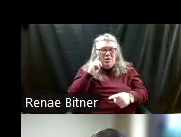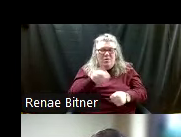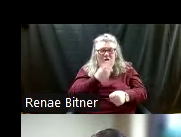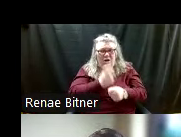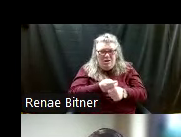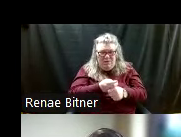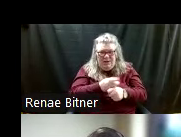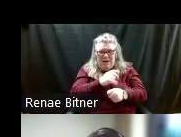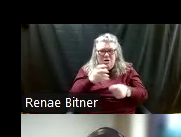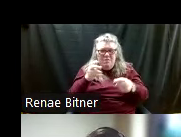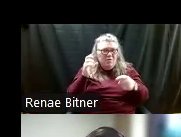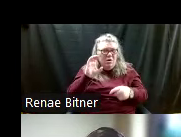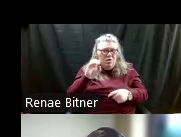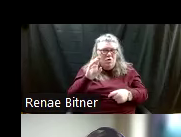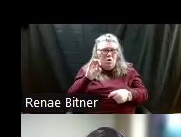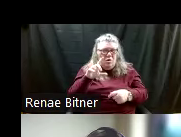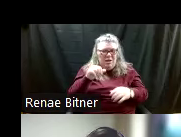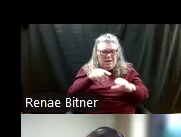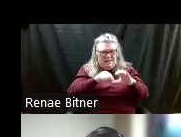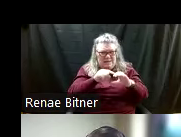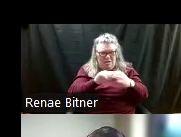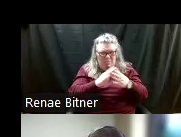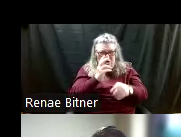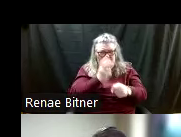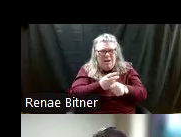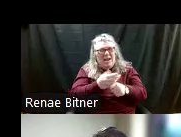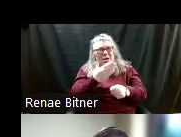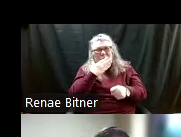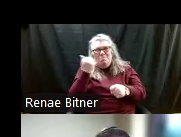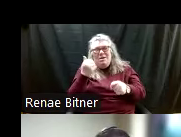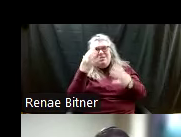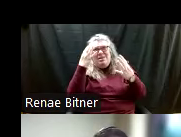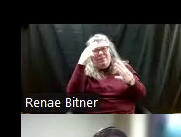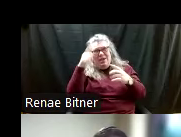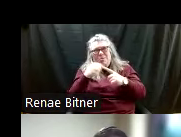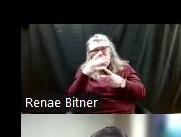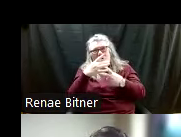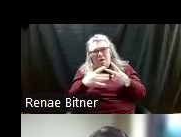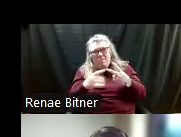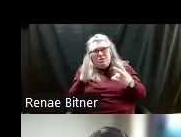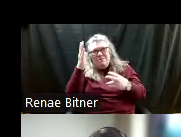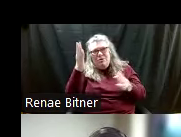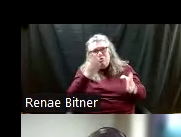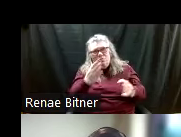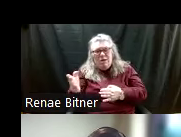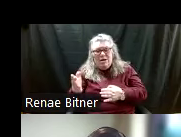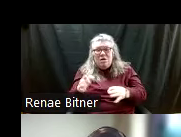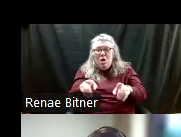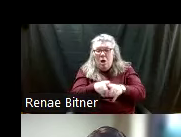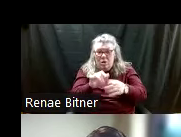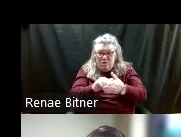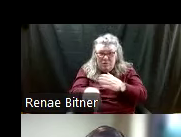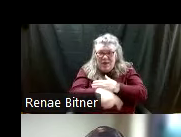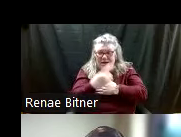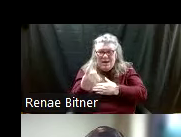was best that we kind of started figuring out what was going on and what our plans were from there. Um, this was also the day when she asked